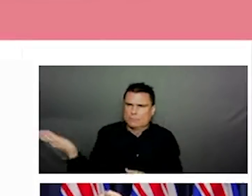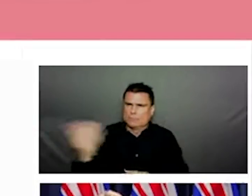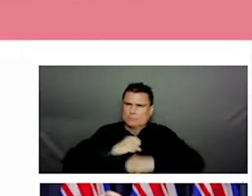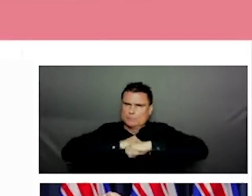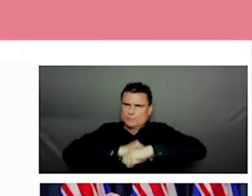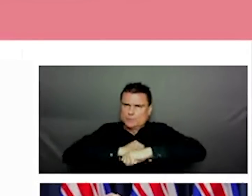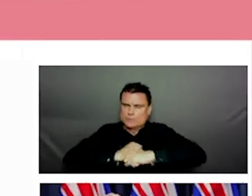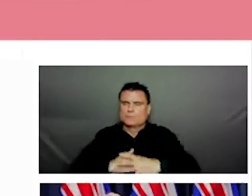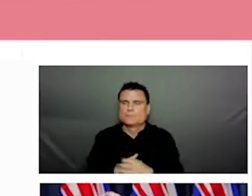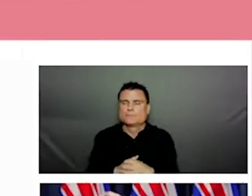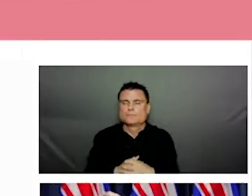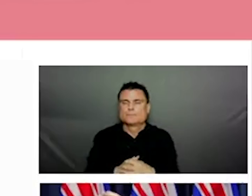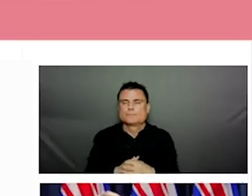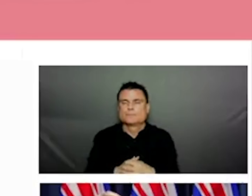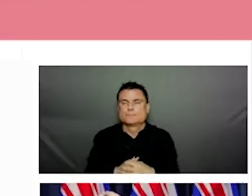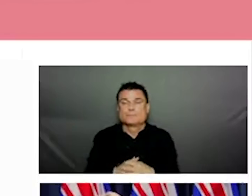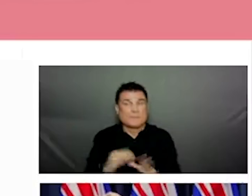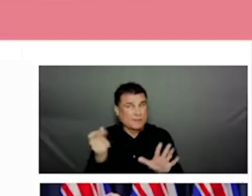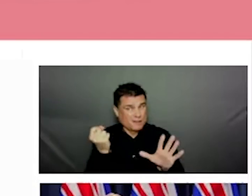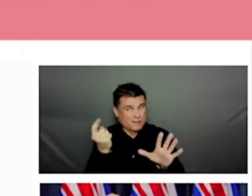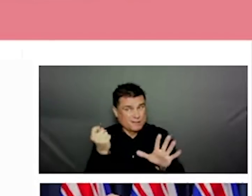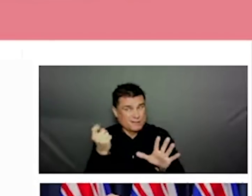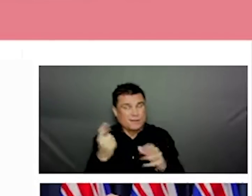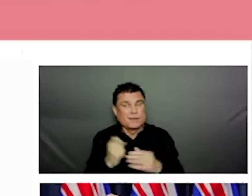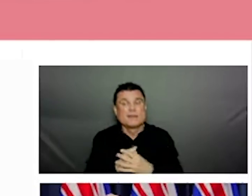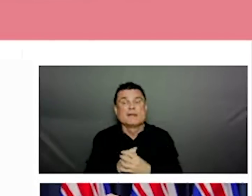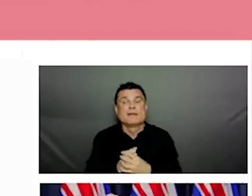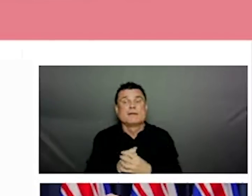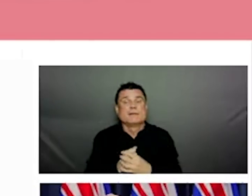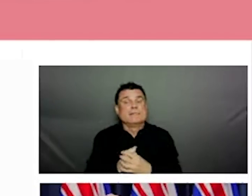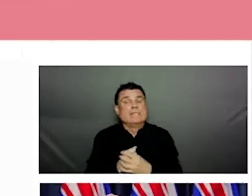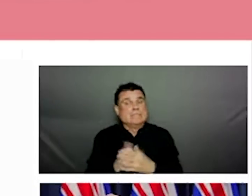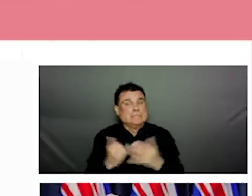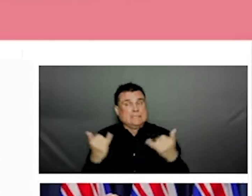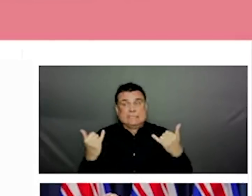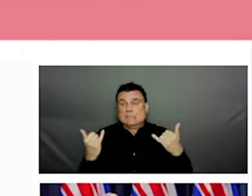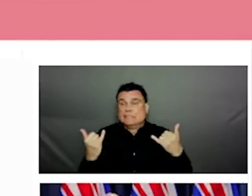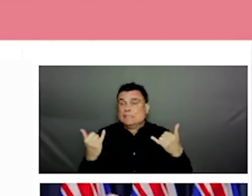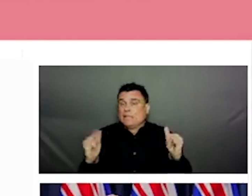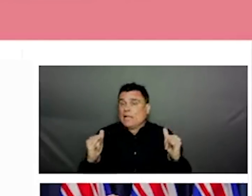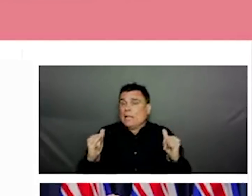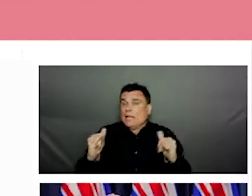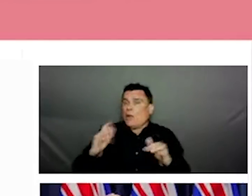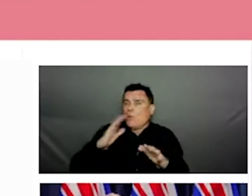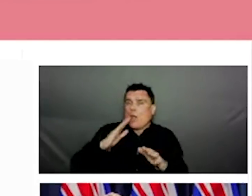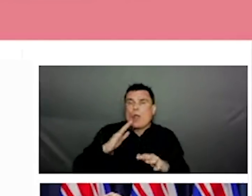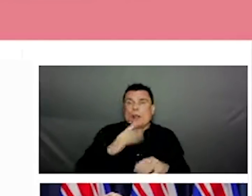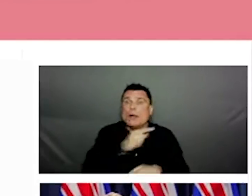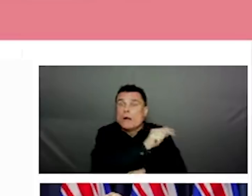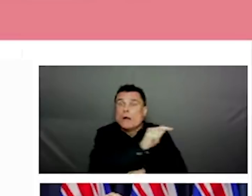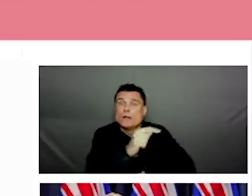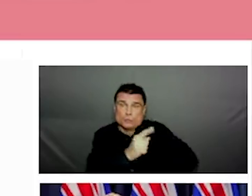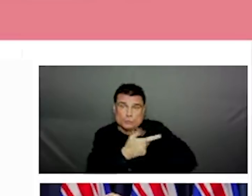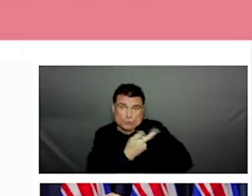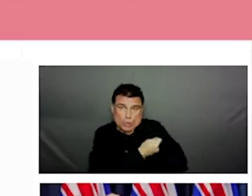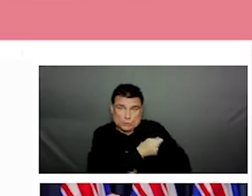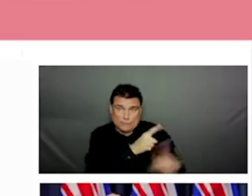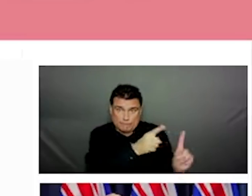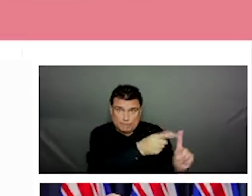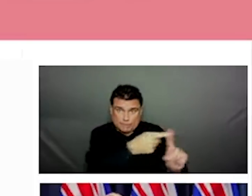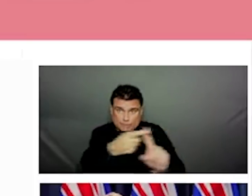able to give second doses within a reasonable amount of time. And to do that, we